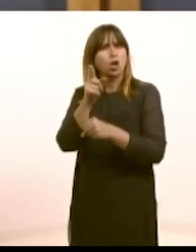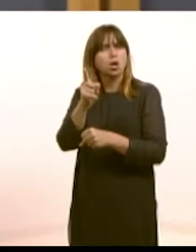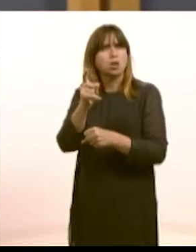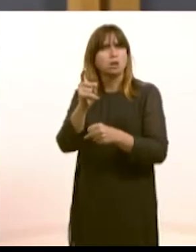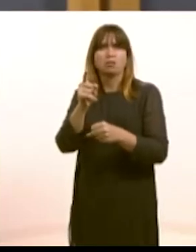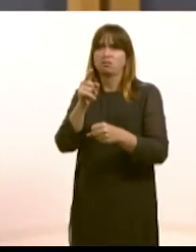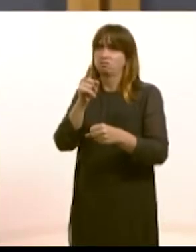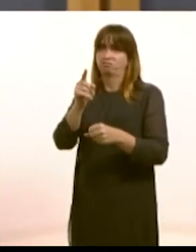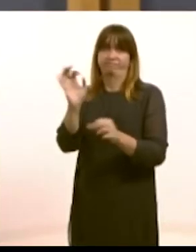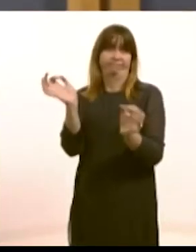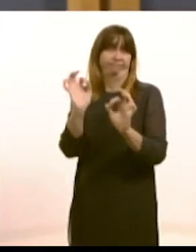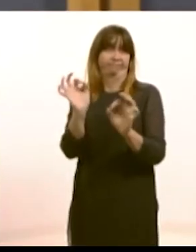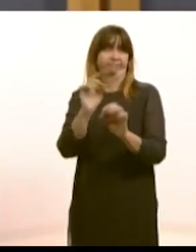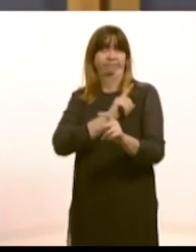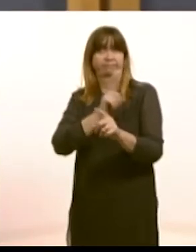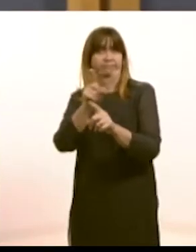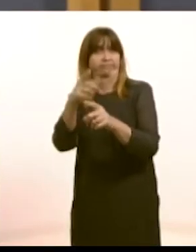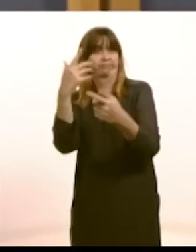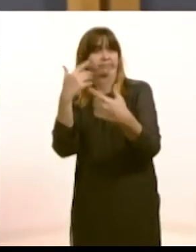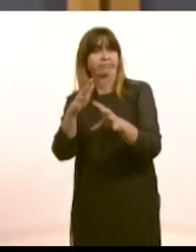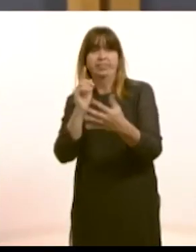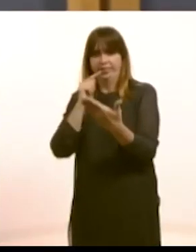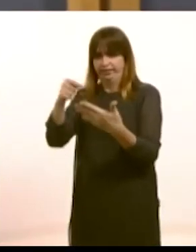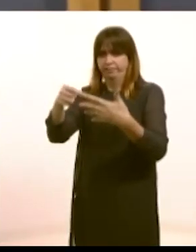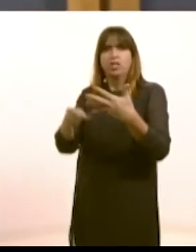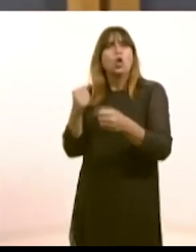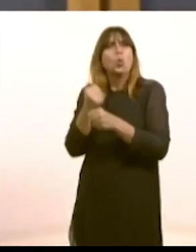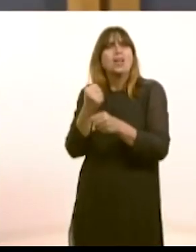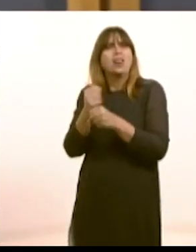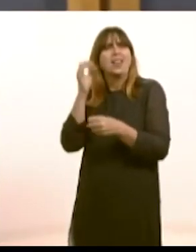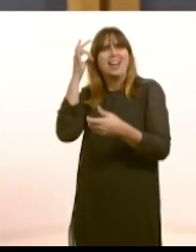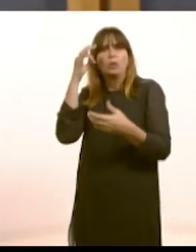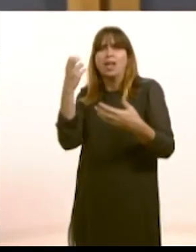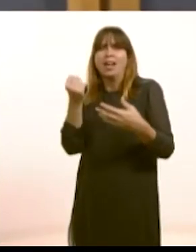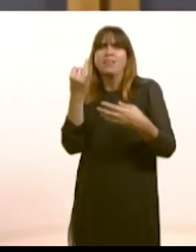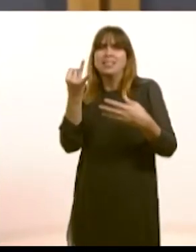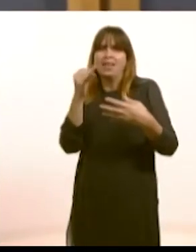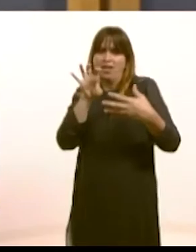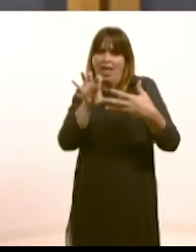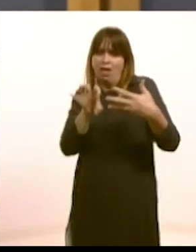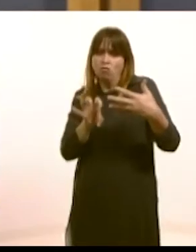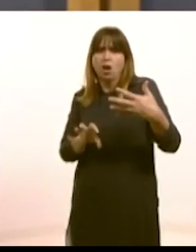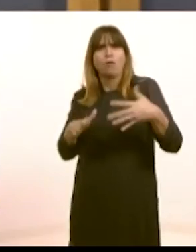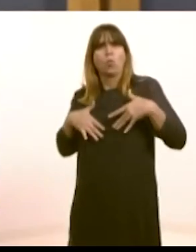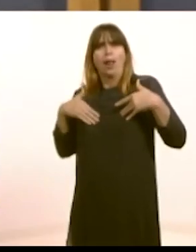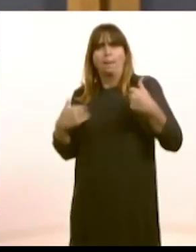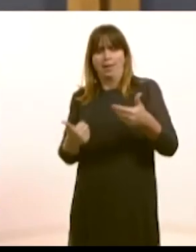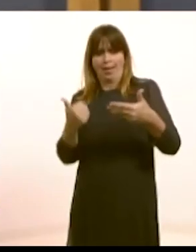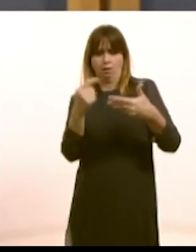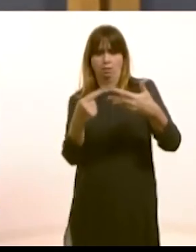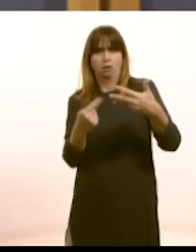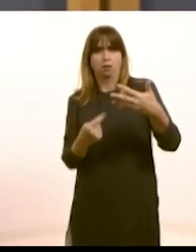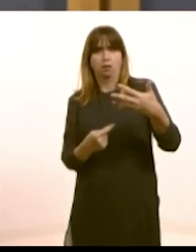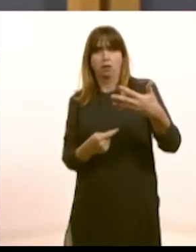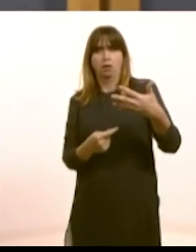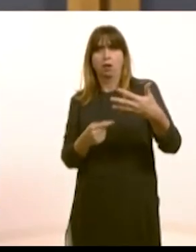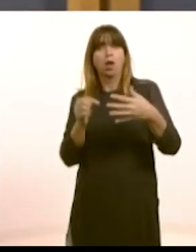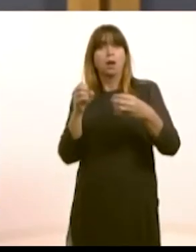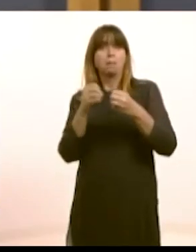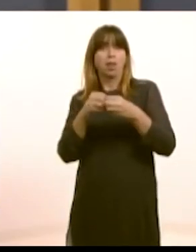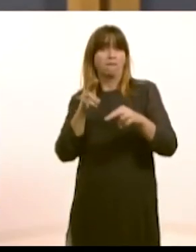opposite. In the seven well-being areas defined by Gwynedd County Council, there is a community hub hospital in every one apart from